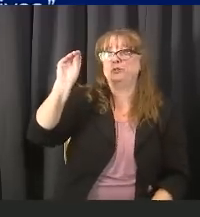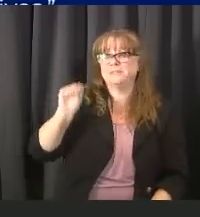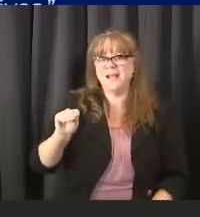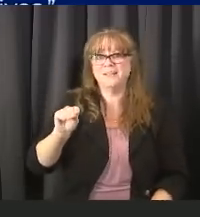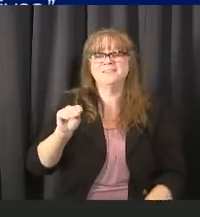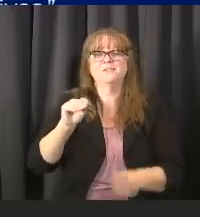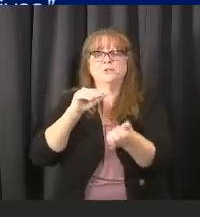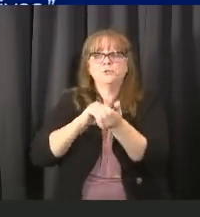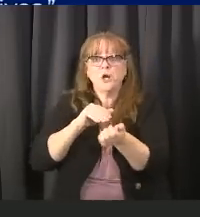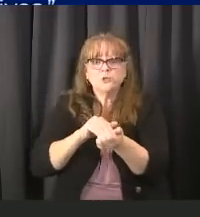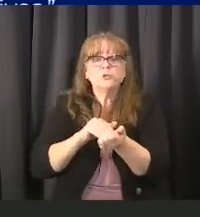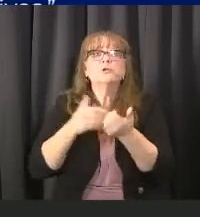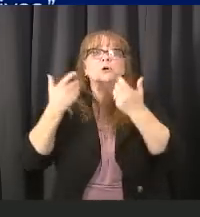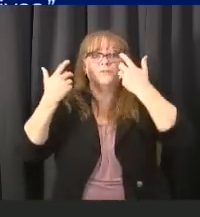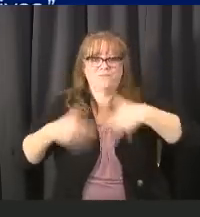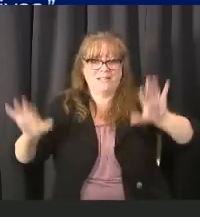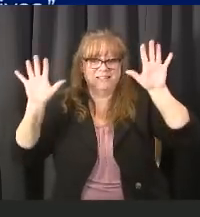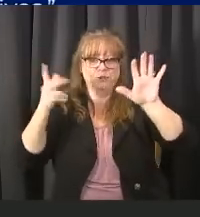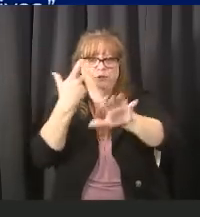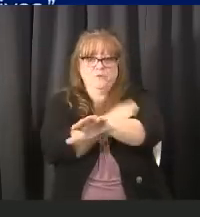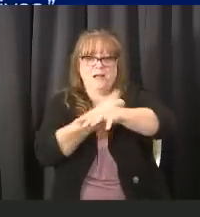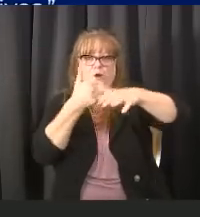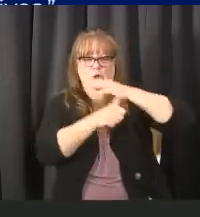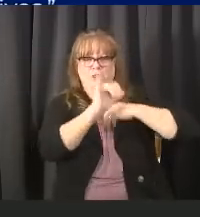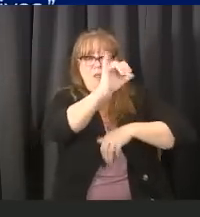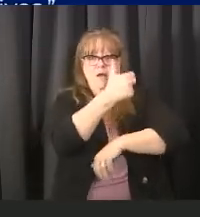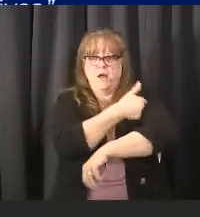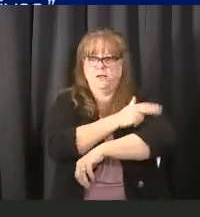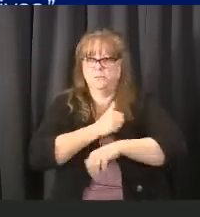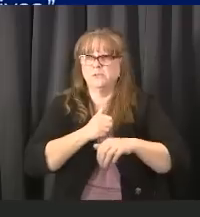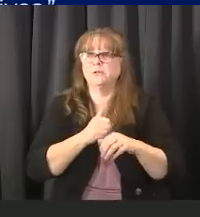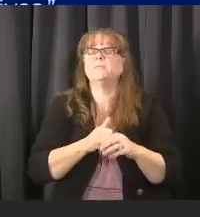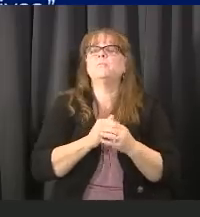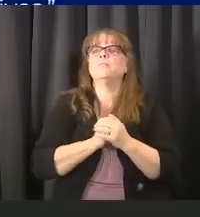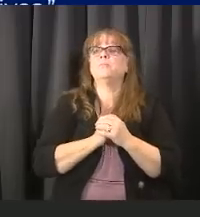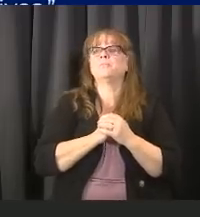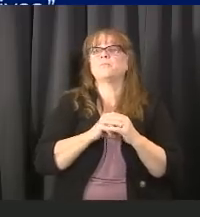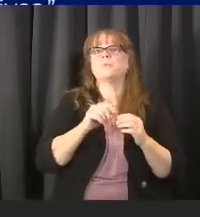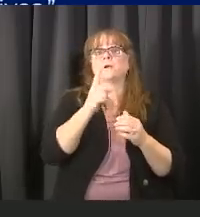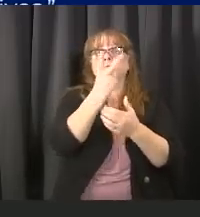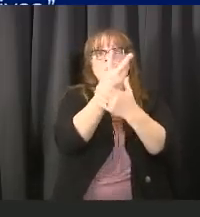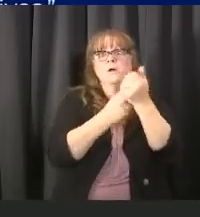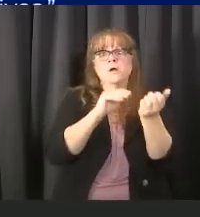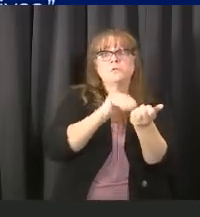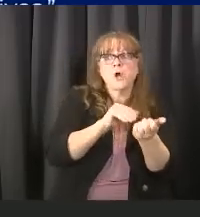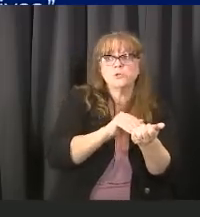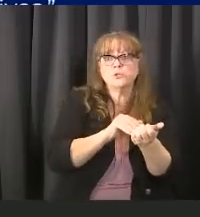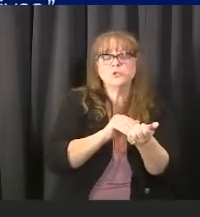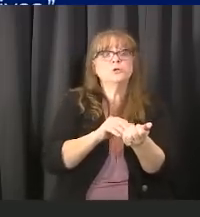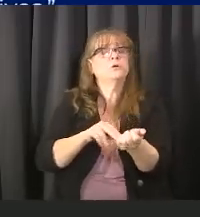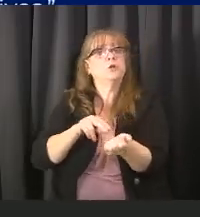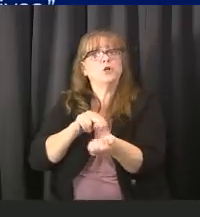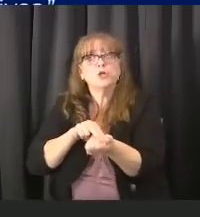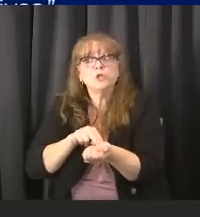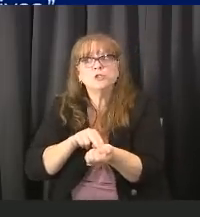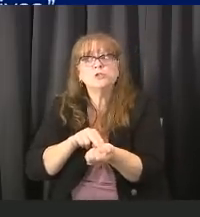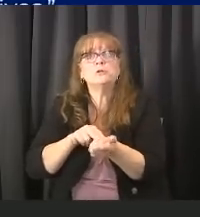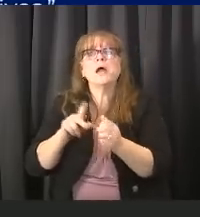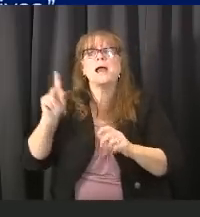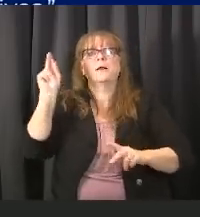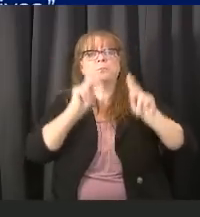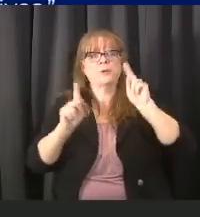physicians, advanced practice providers, nurses, and those in clinical leadership positions. Unfortunately, we have